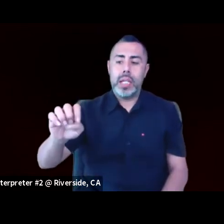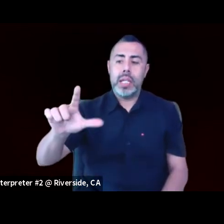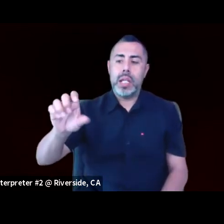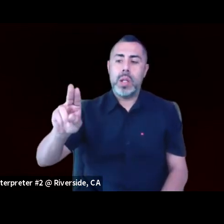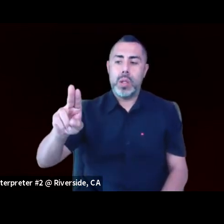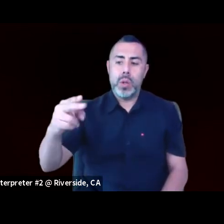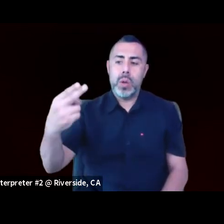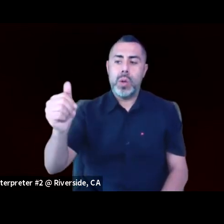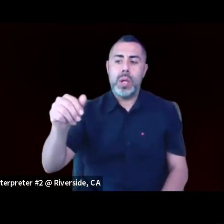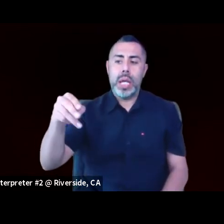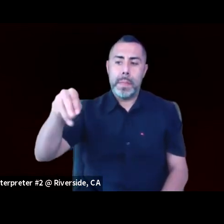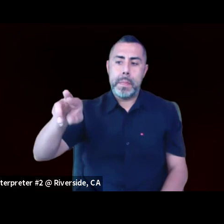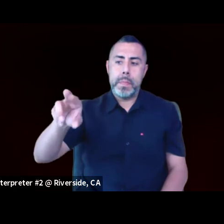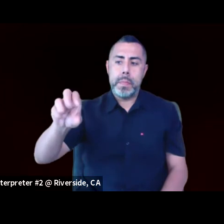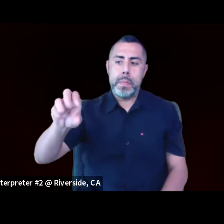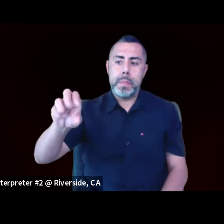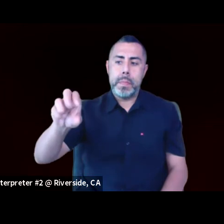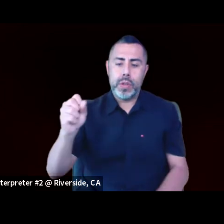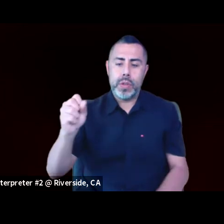in